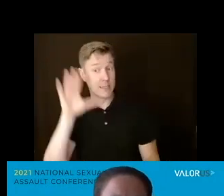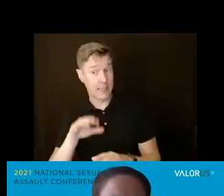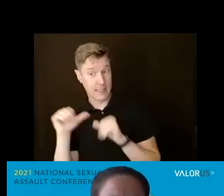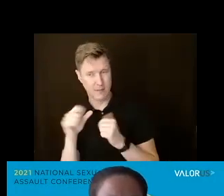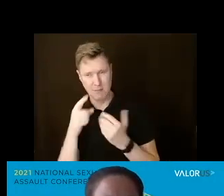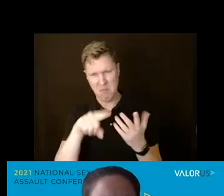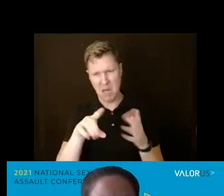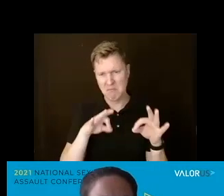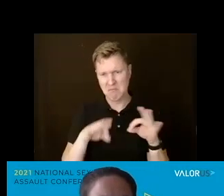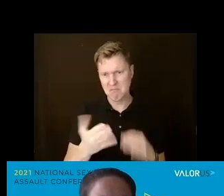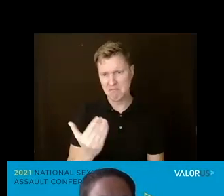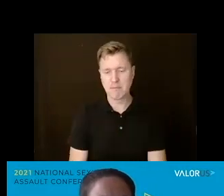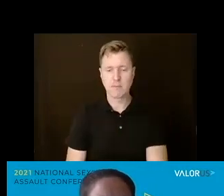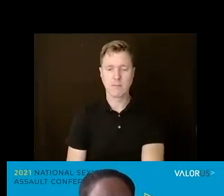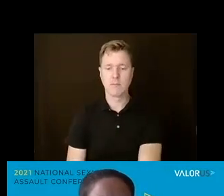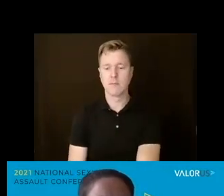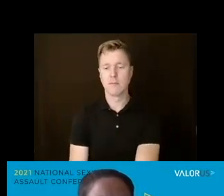that a little bit.